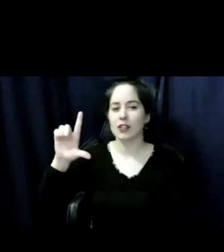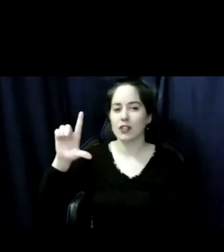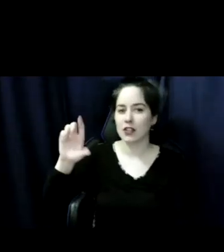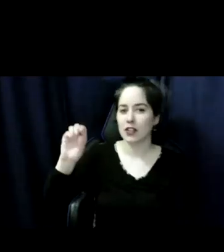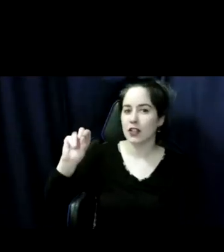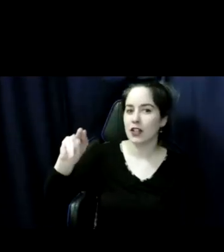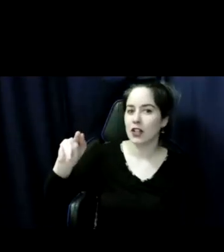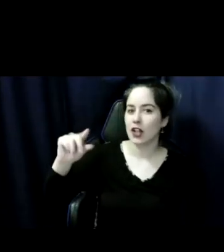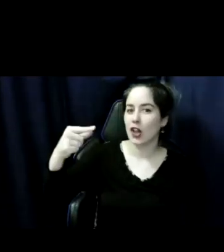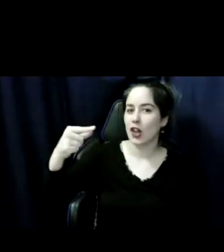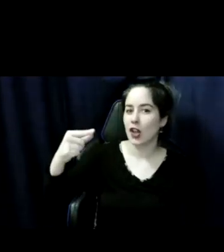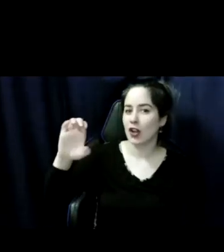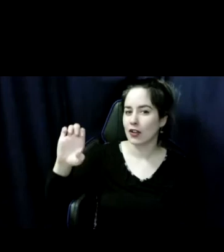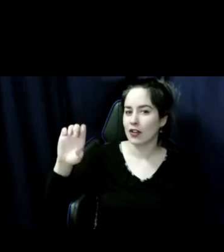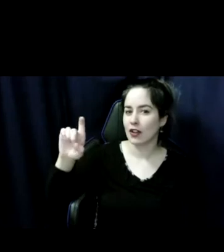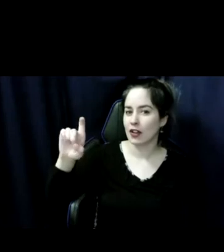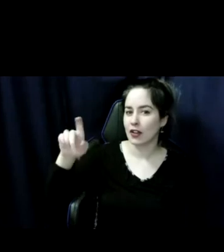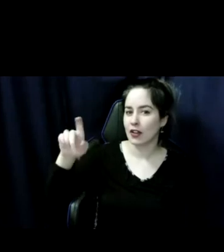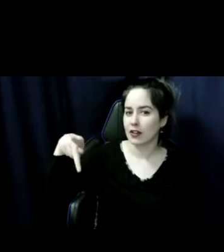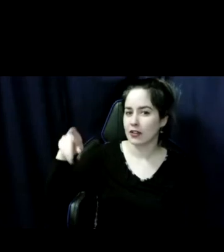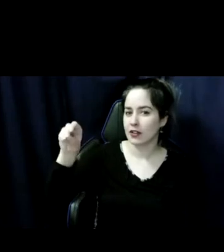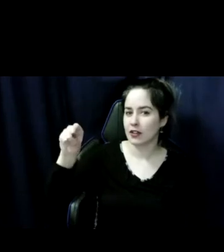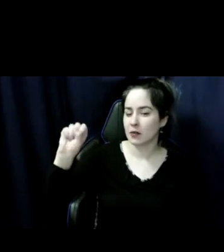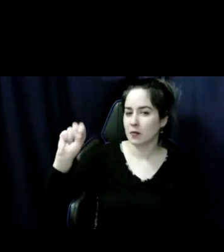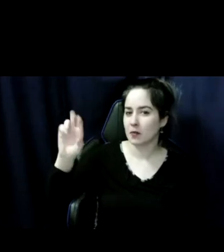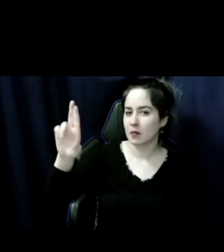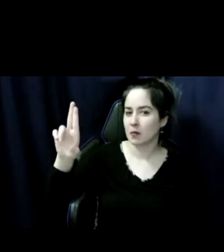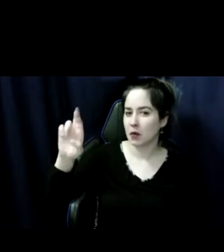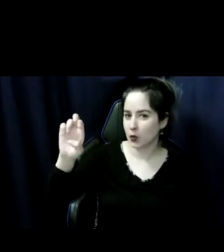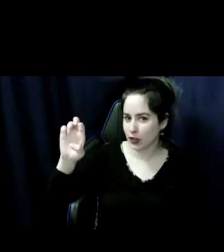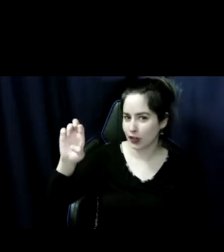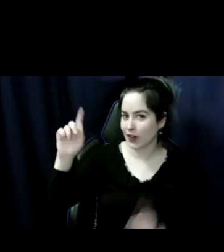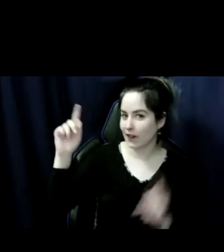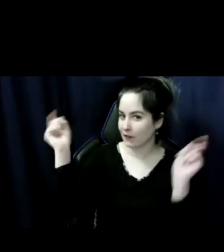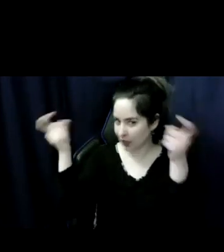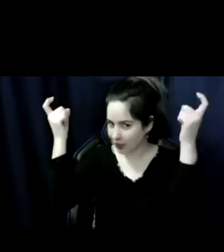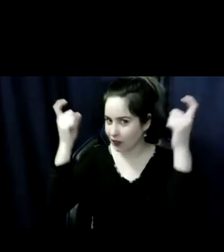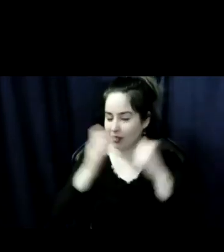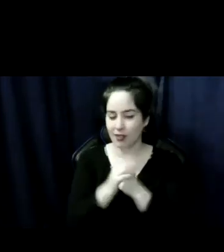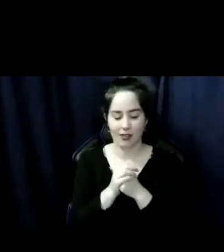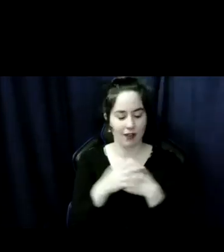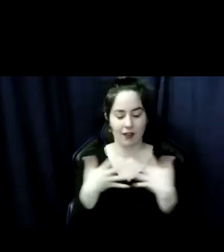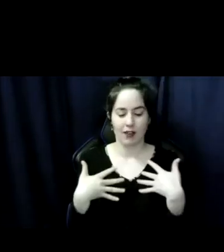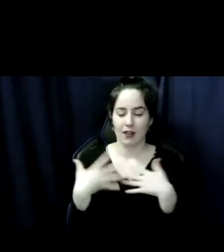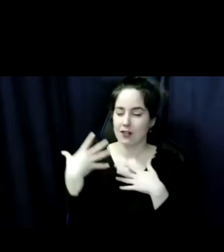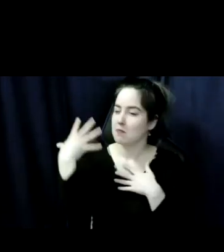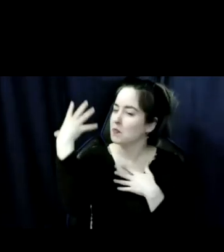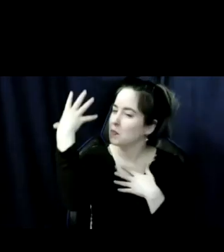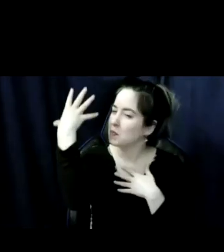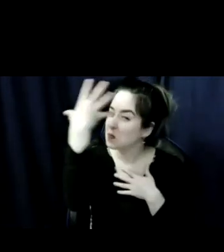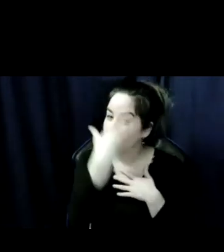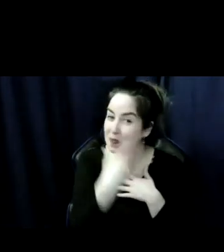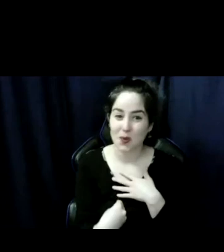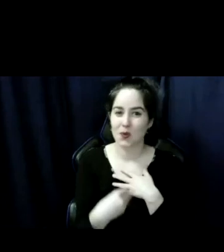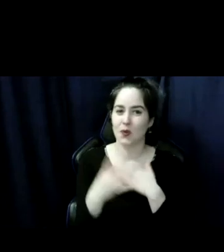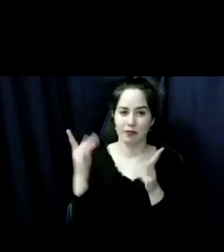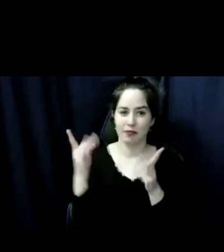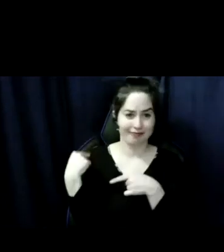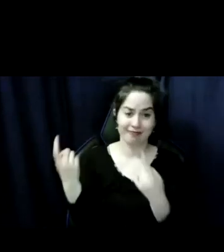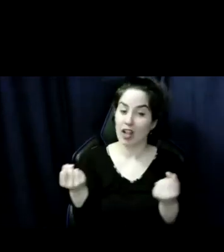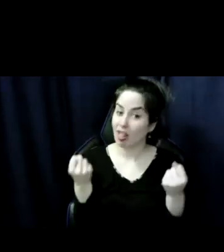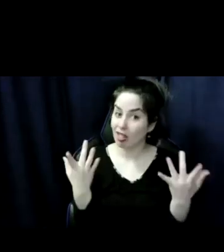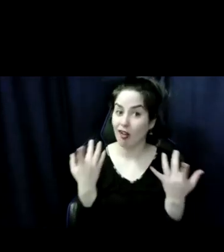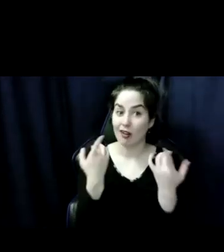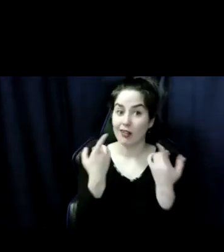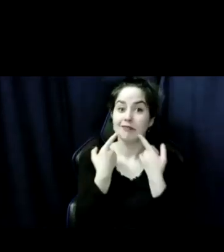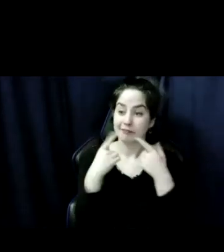Long Exposure, thank you. The Long Exposure Festival, this really beautiful festival. They've had a lot of success doing kind of nighttime stuff.